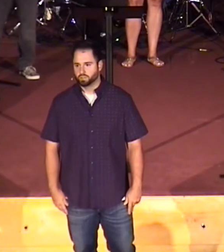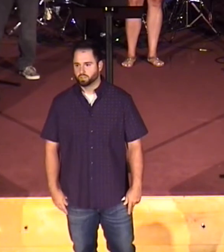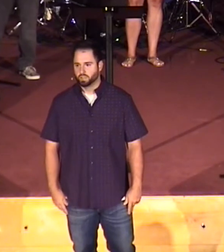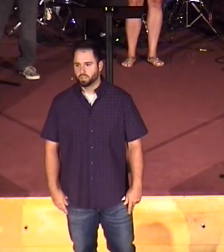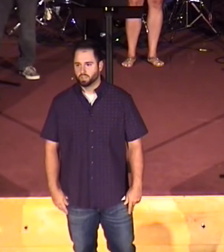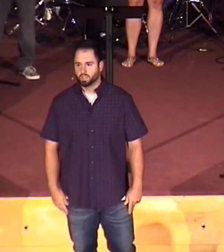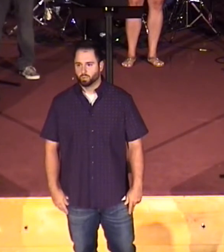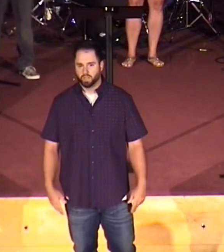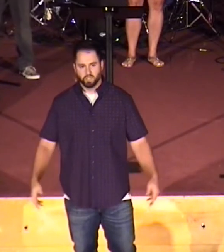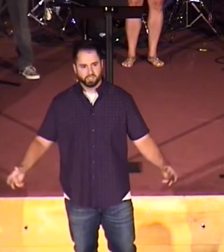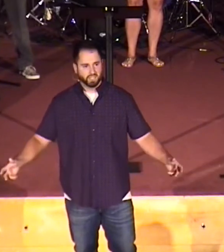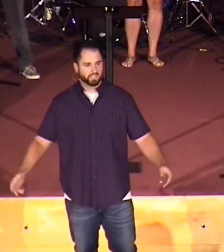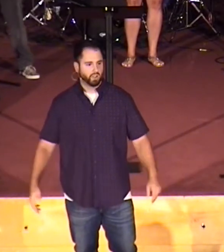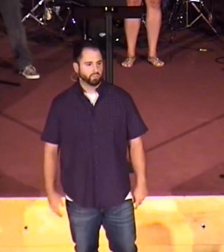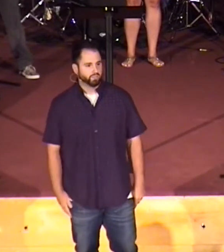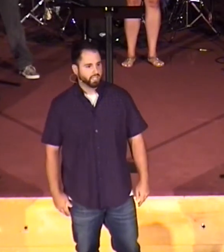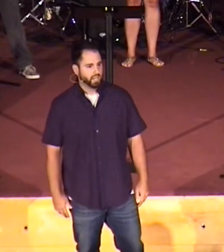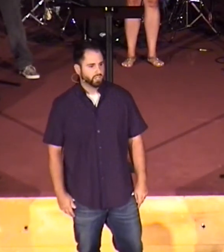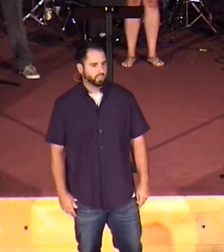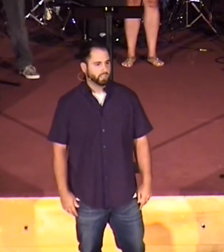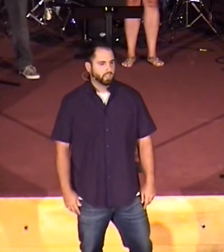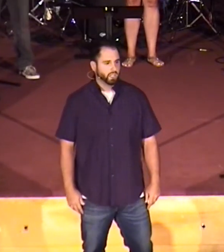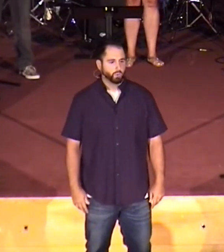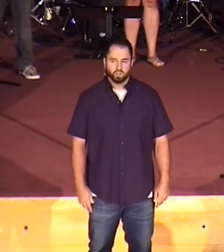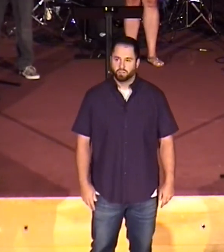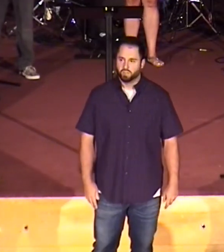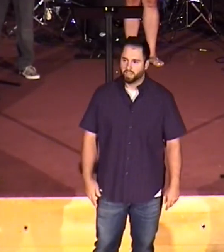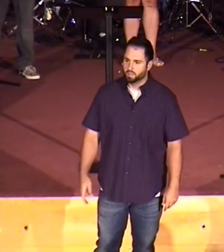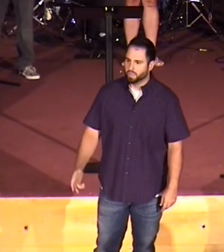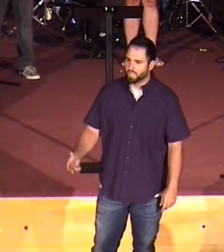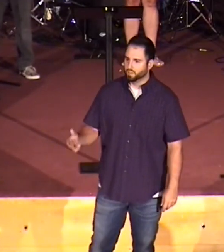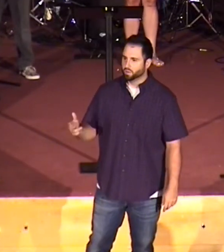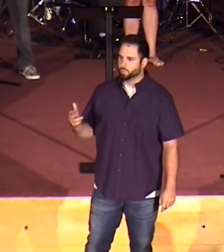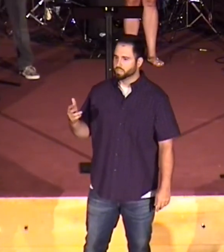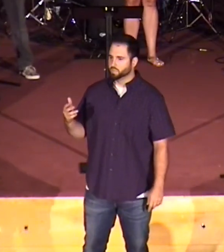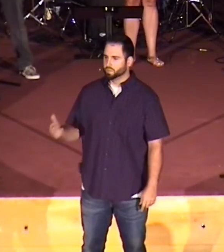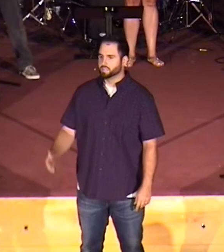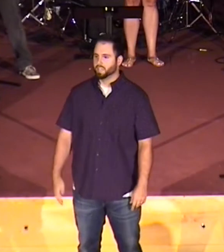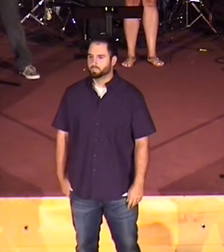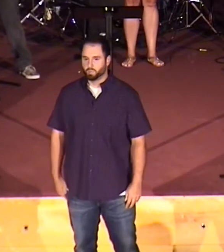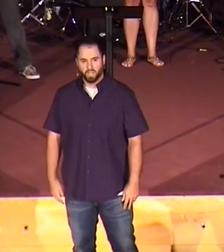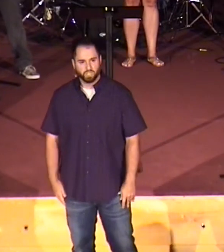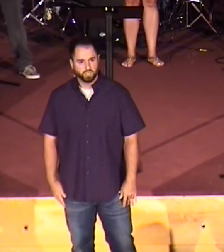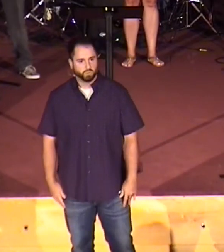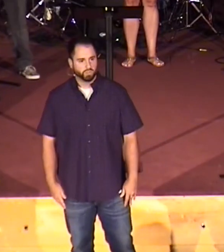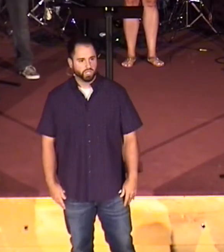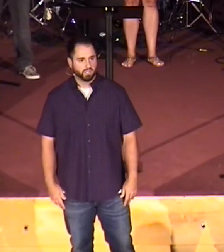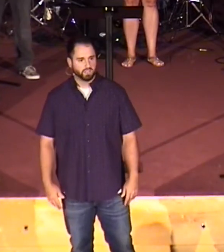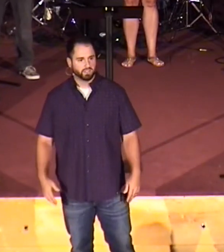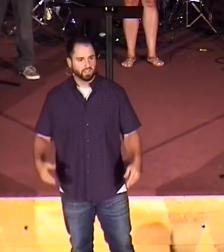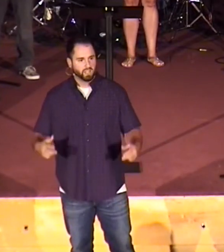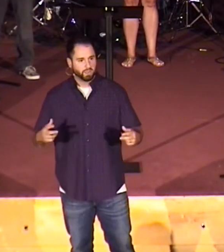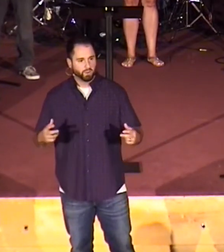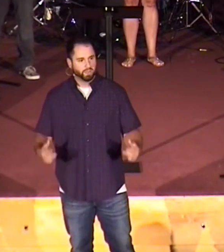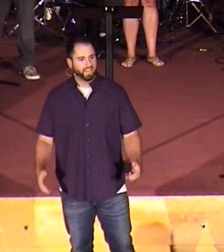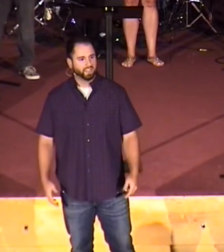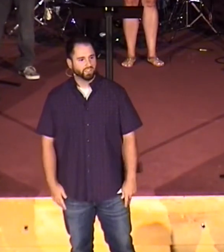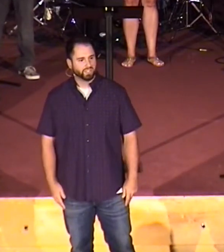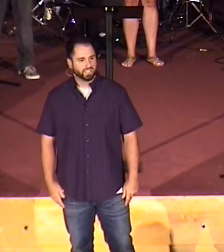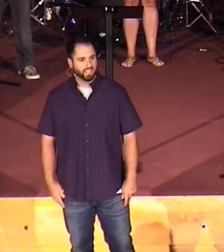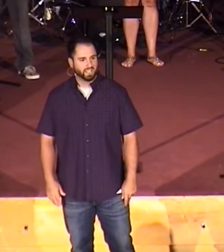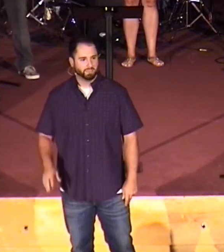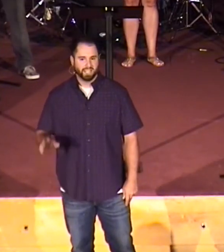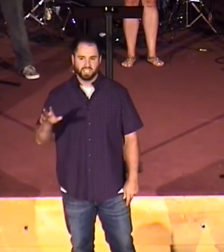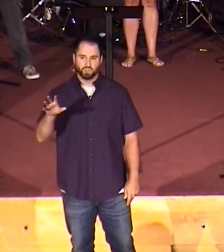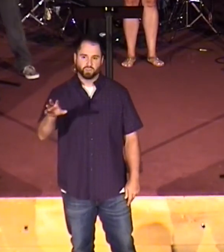you. We're going to sing a song of invitation, and we're going to invite anybody here who wants to accept a relationship with Jesus by repenting of